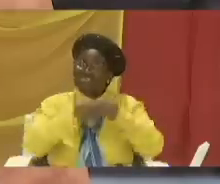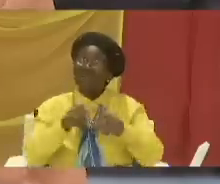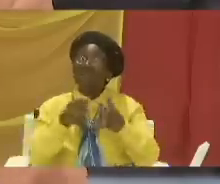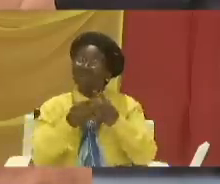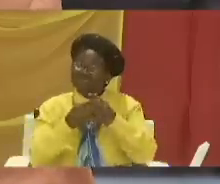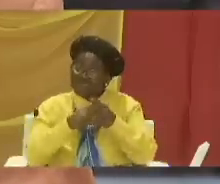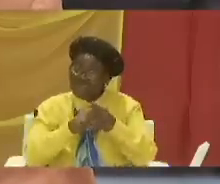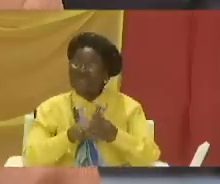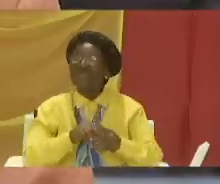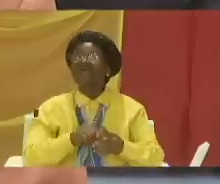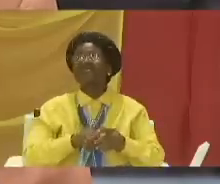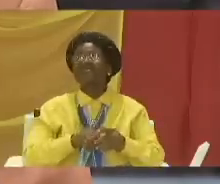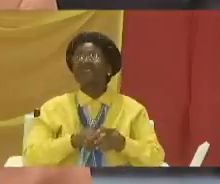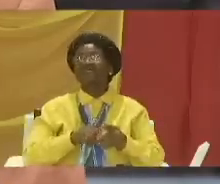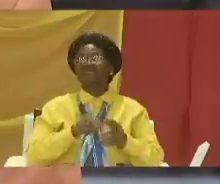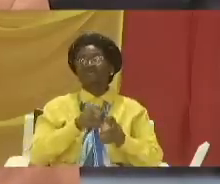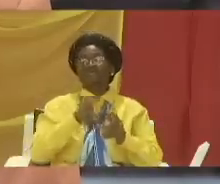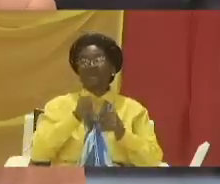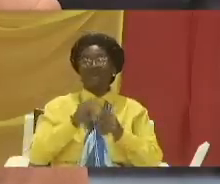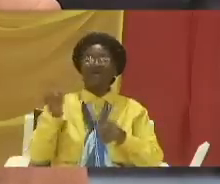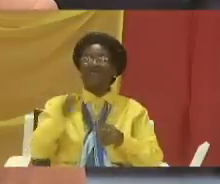And whether you believe it or not,